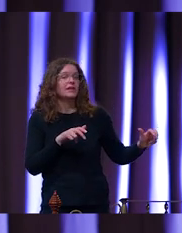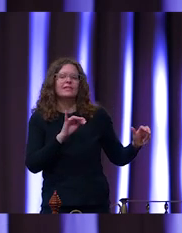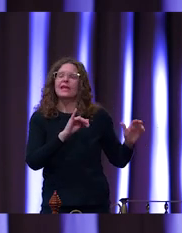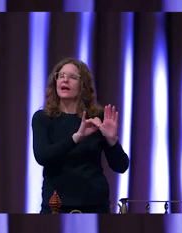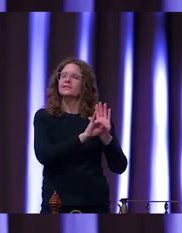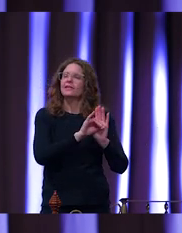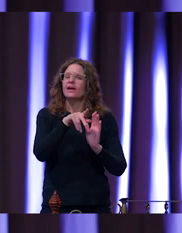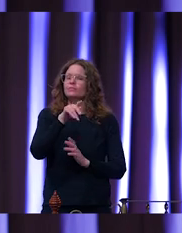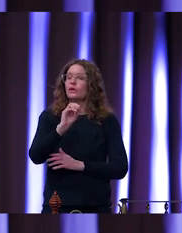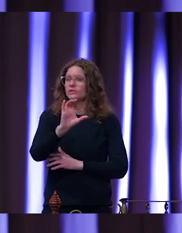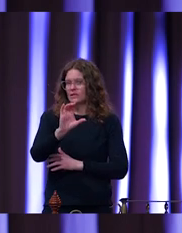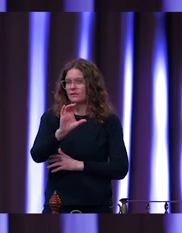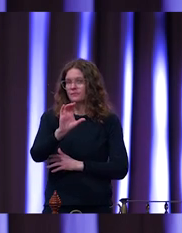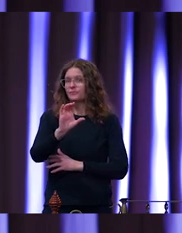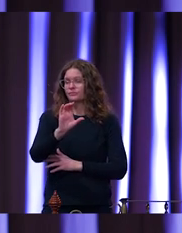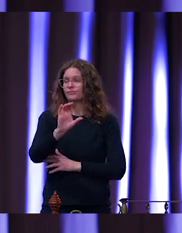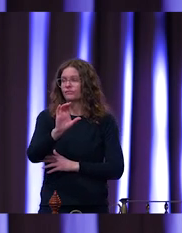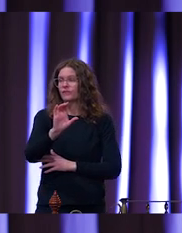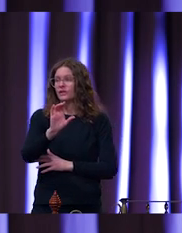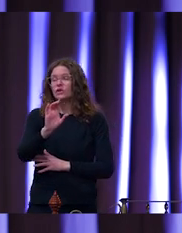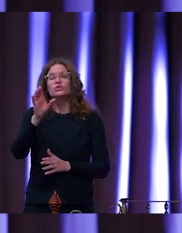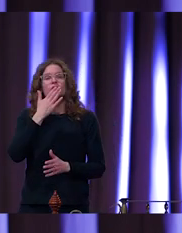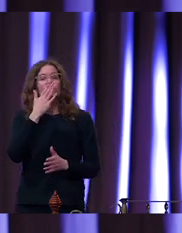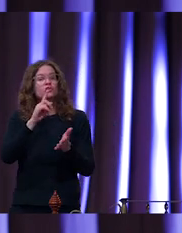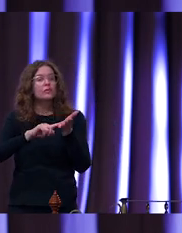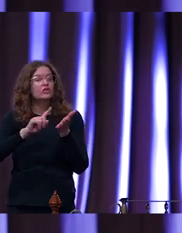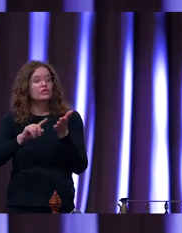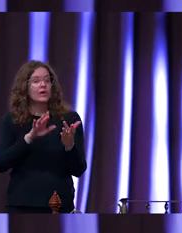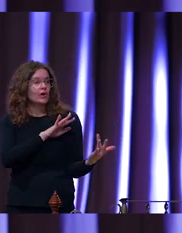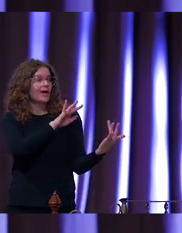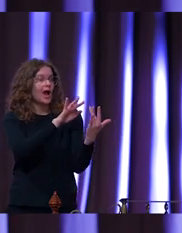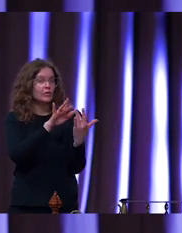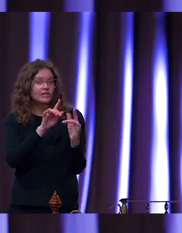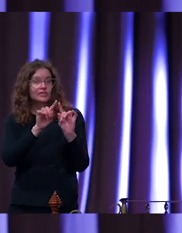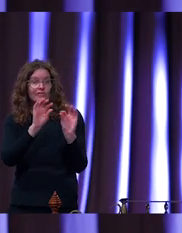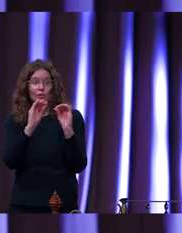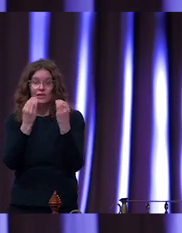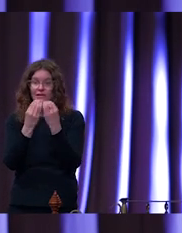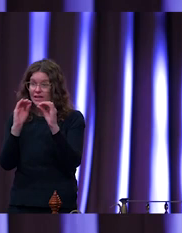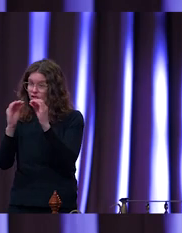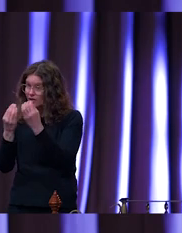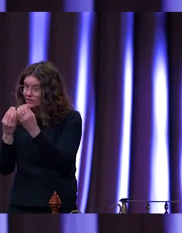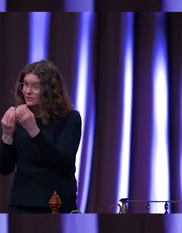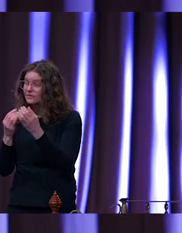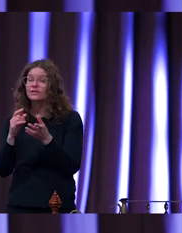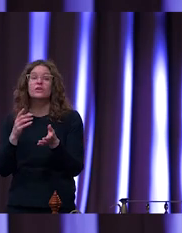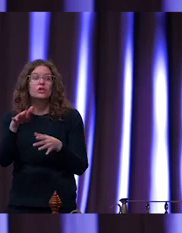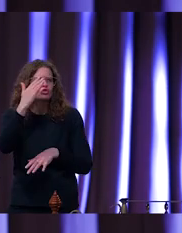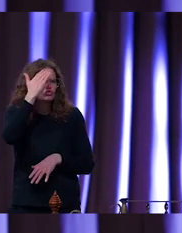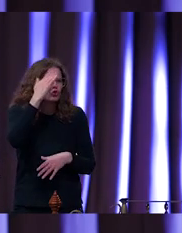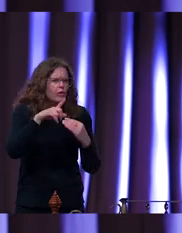to make sure that we are also doing the outreach to those organizations to make sure that they, you know about these, that